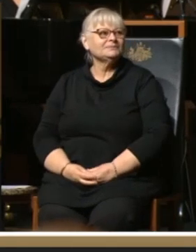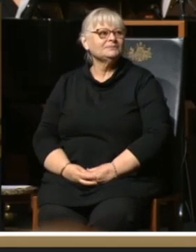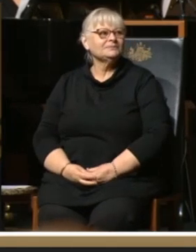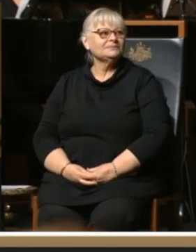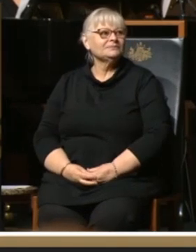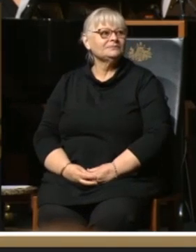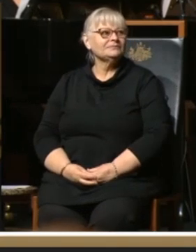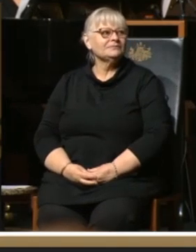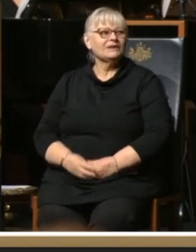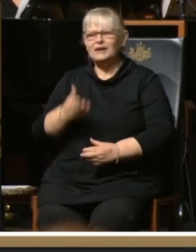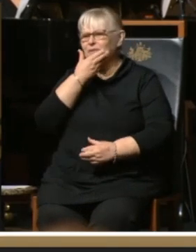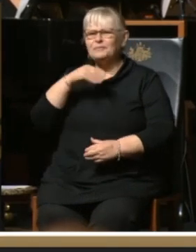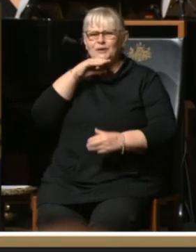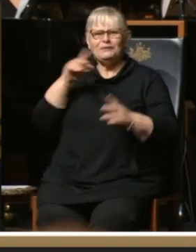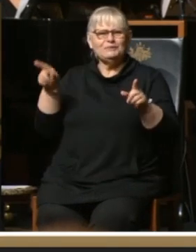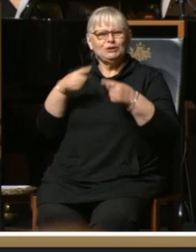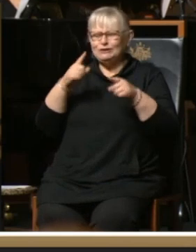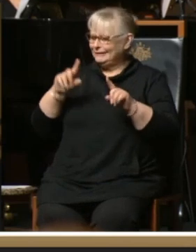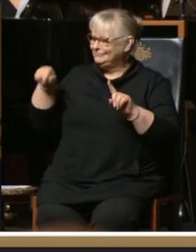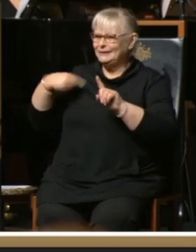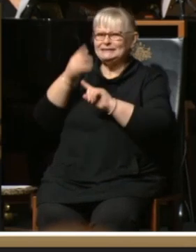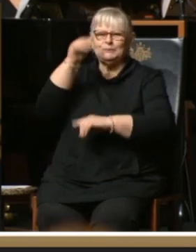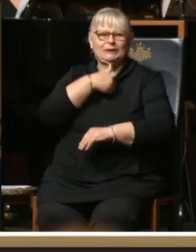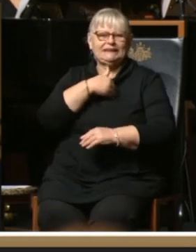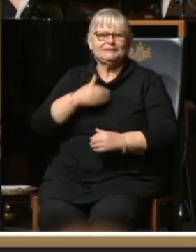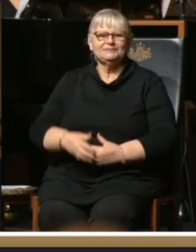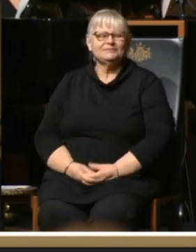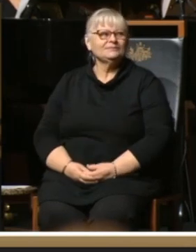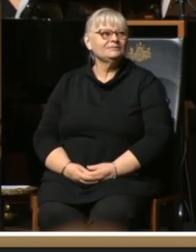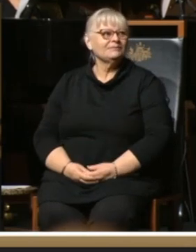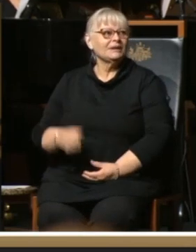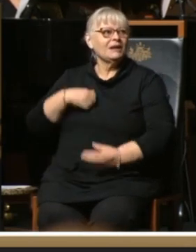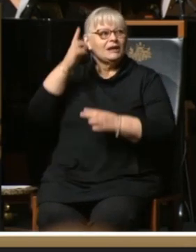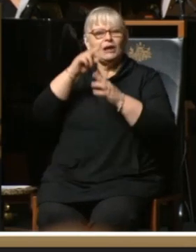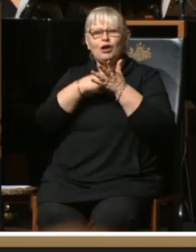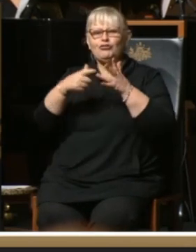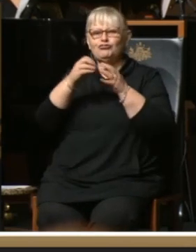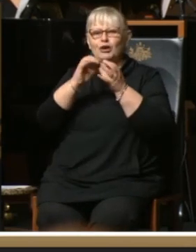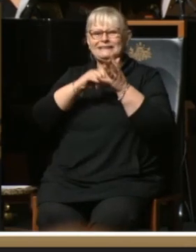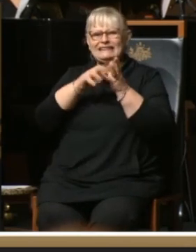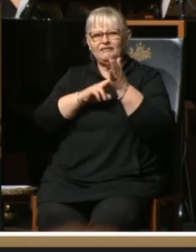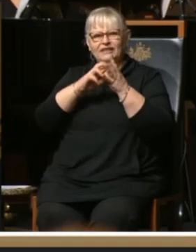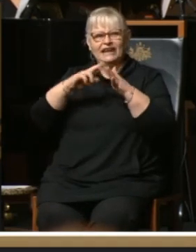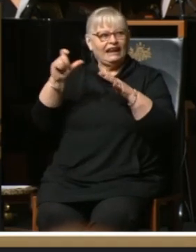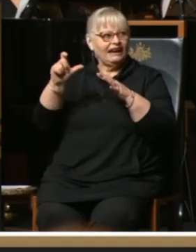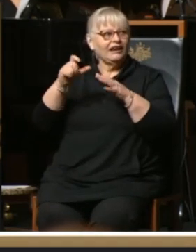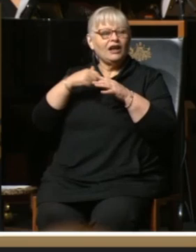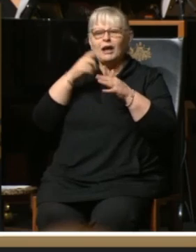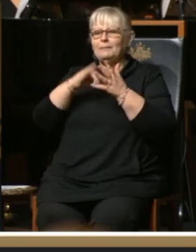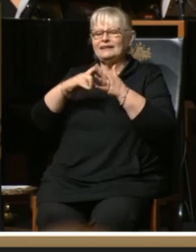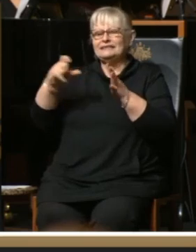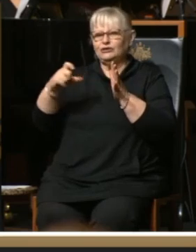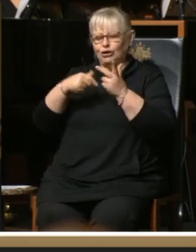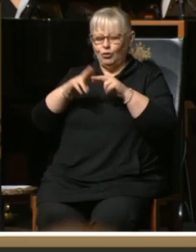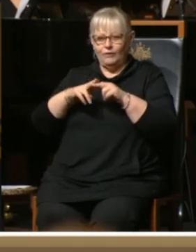for the beautiful music we've heard already this morning. My name is Rob Stefanik, and I'm the Secretary of the Department of